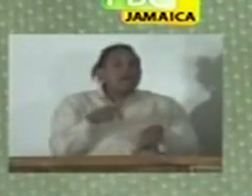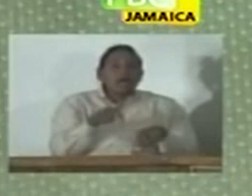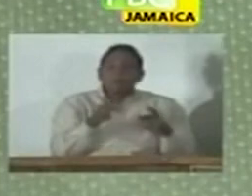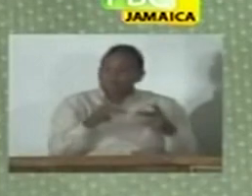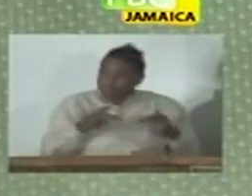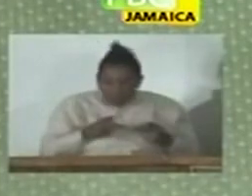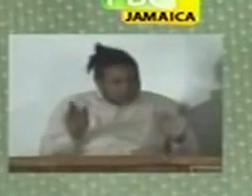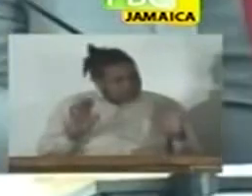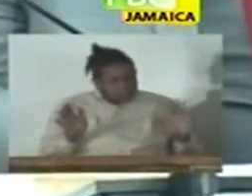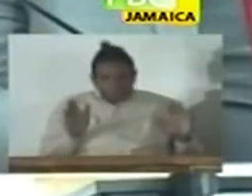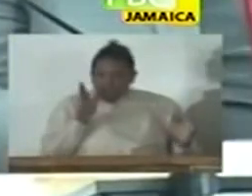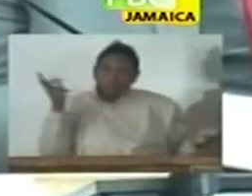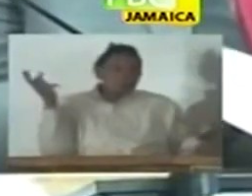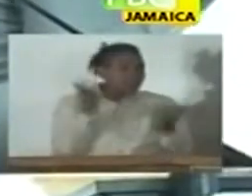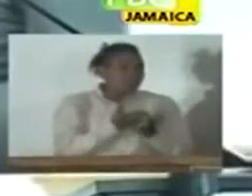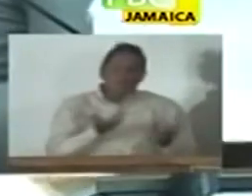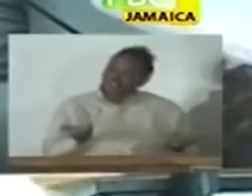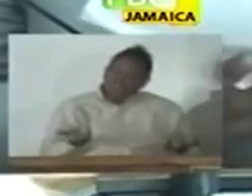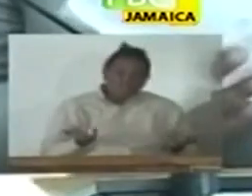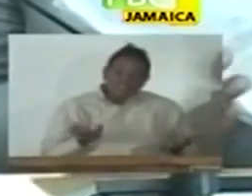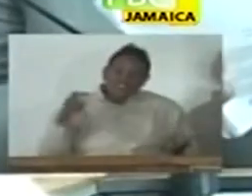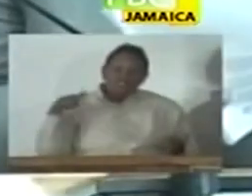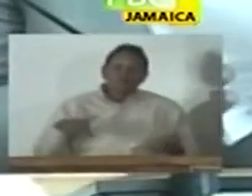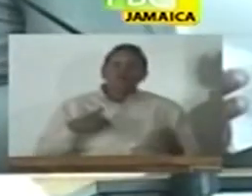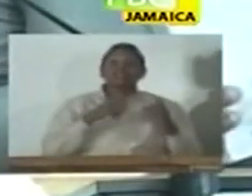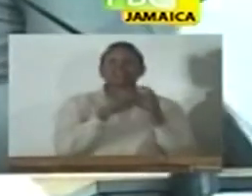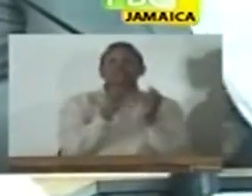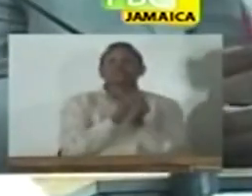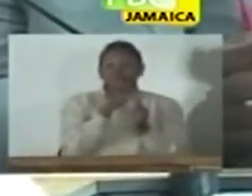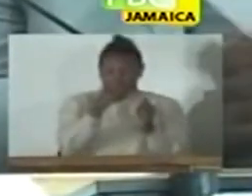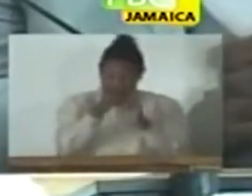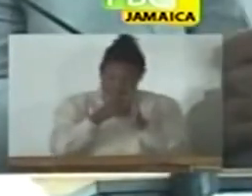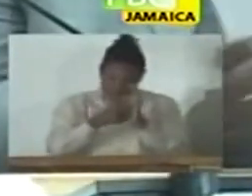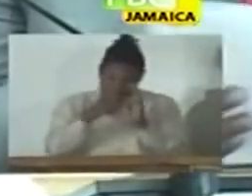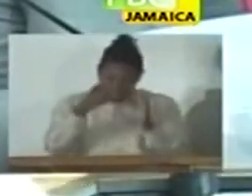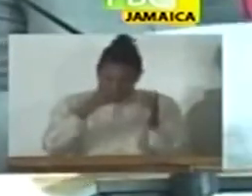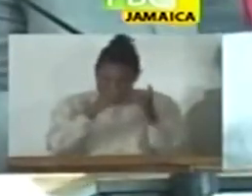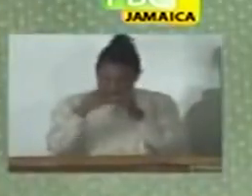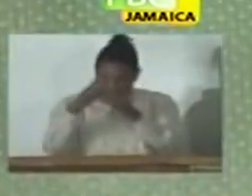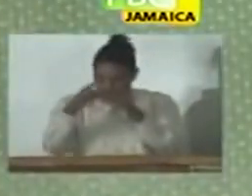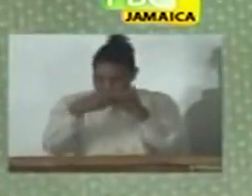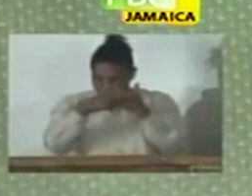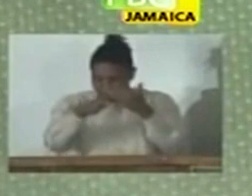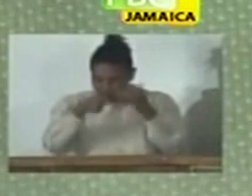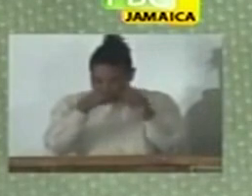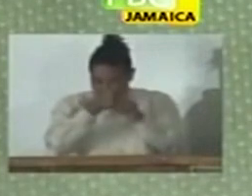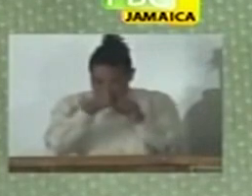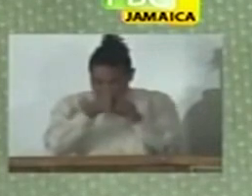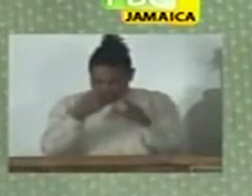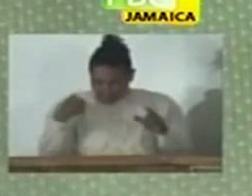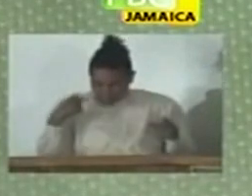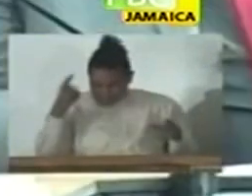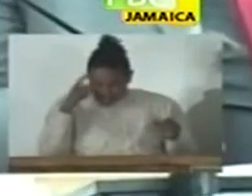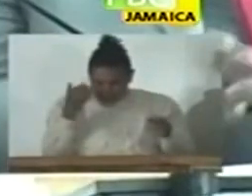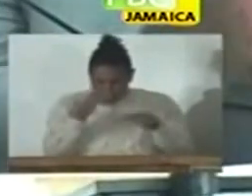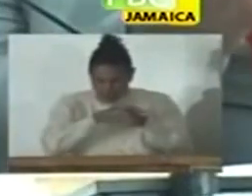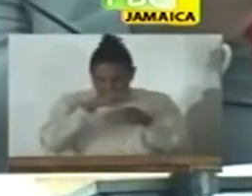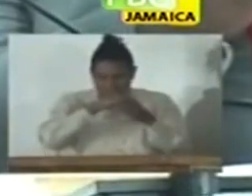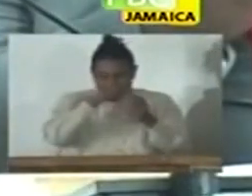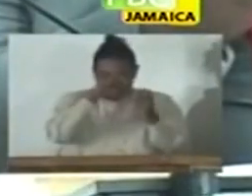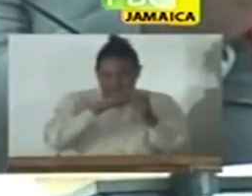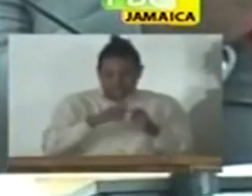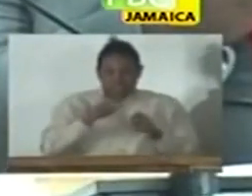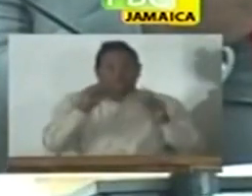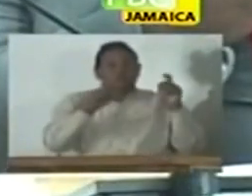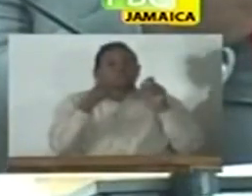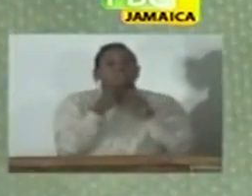with a piece of legislation, and the linkage that you refer to, I think, was covered when a particular question was asked